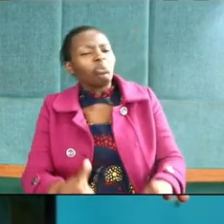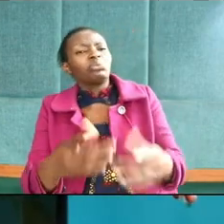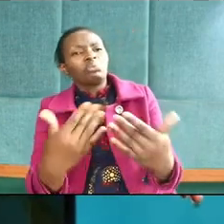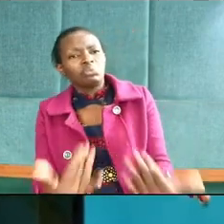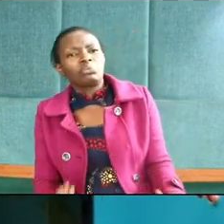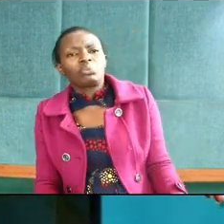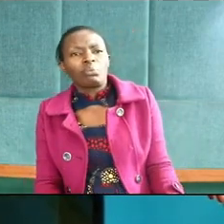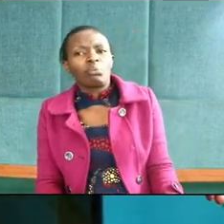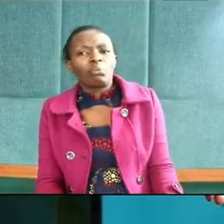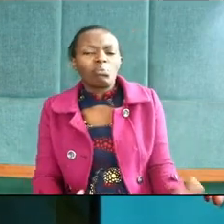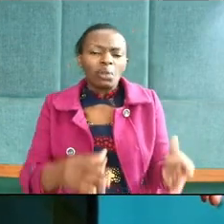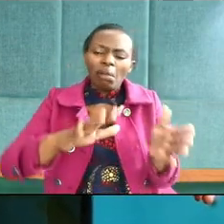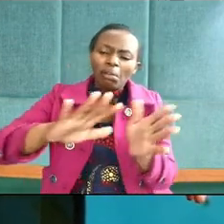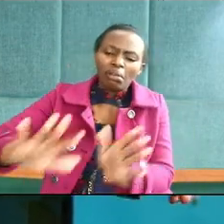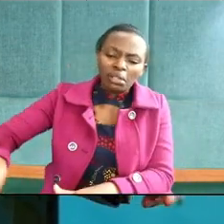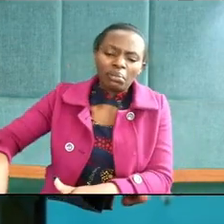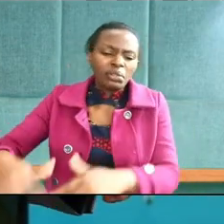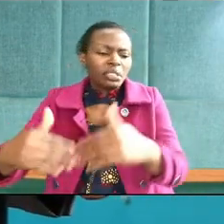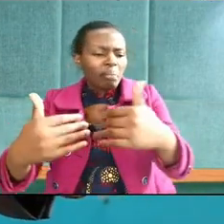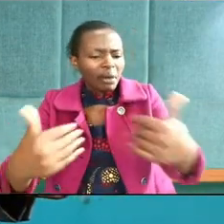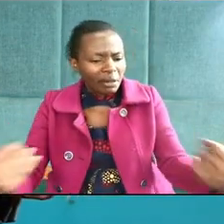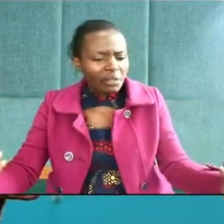Divorce.